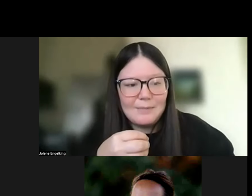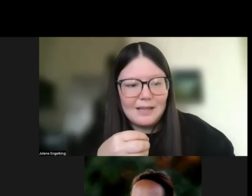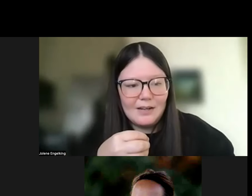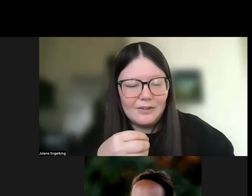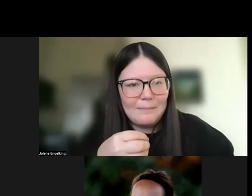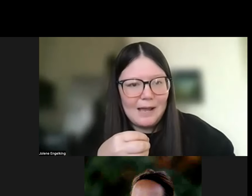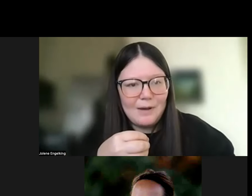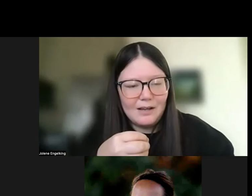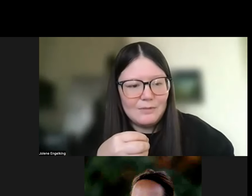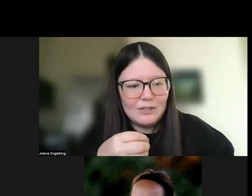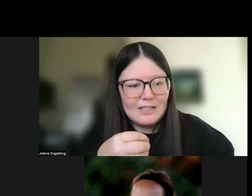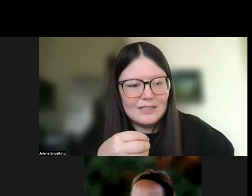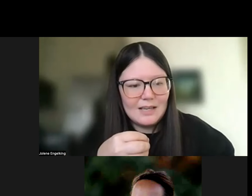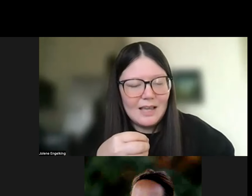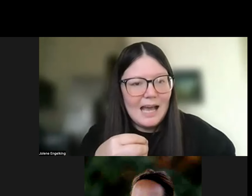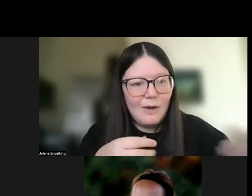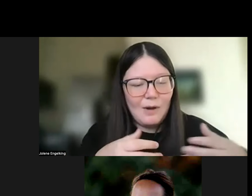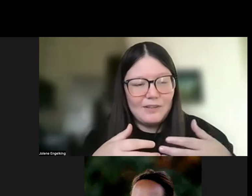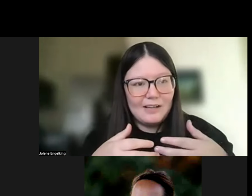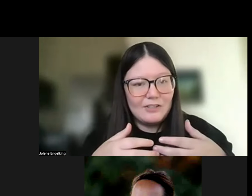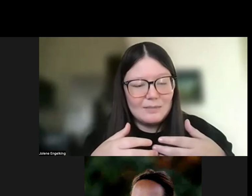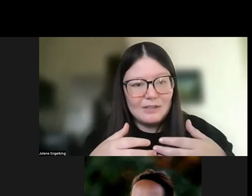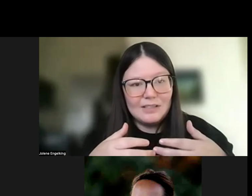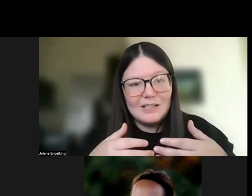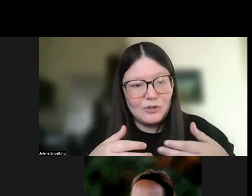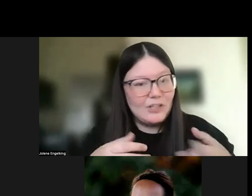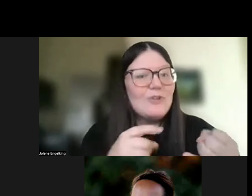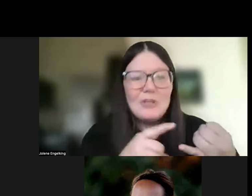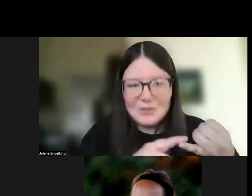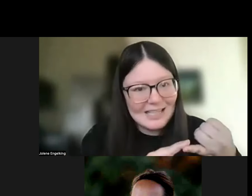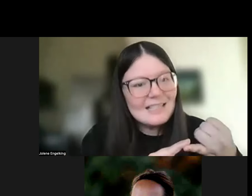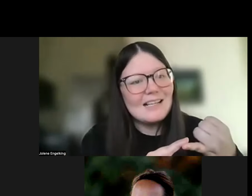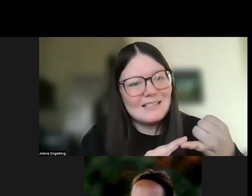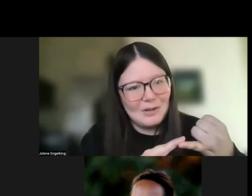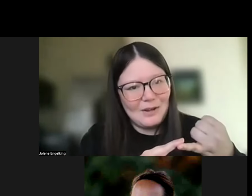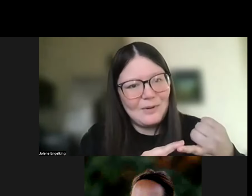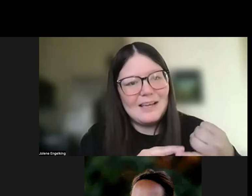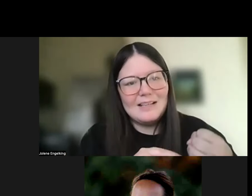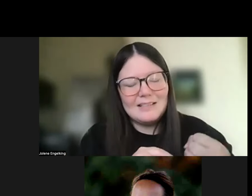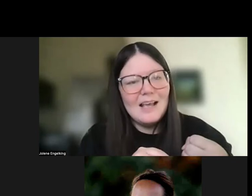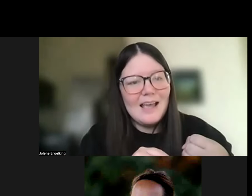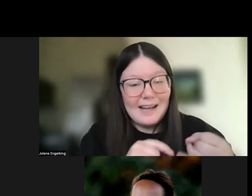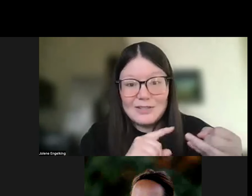what's happening in other like BIPOC communities, like how often like our disabilities were, used against us in so many